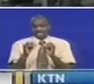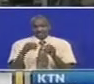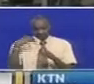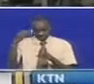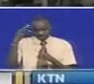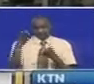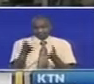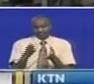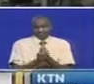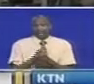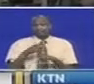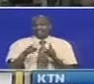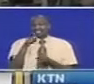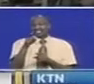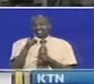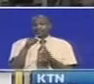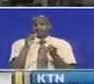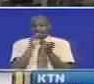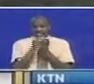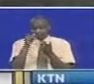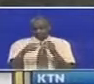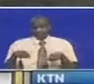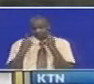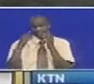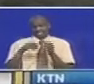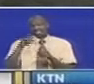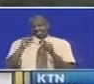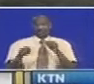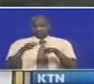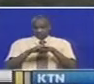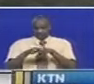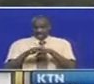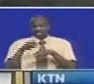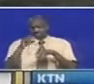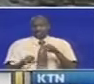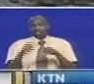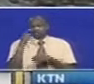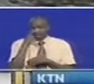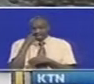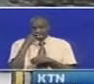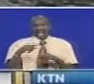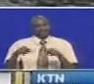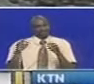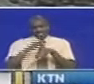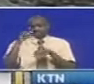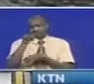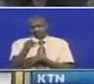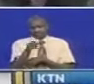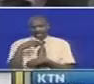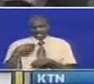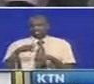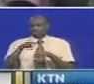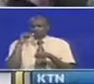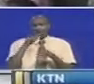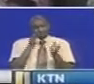future. However, the bank noted that the conflict in southern Sudan hampered its performance for the year under review and stalled its plans to